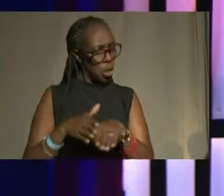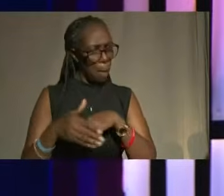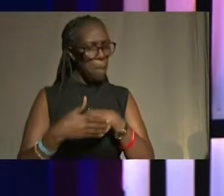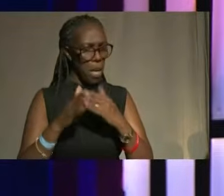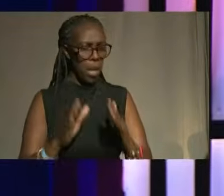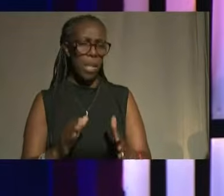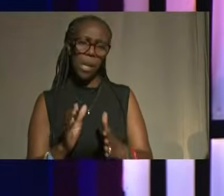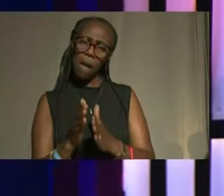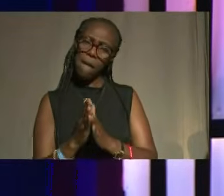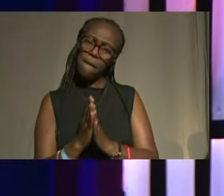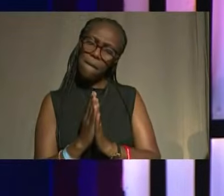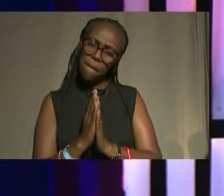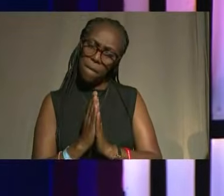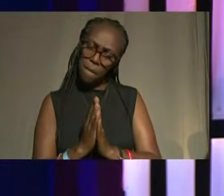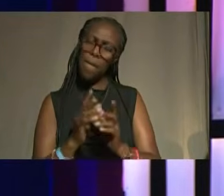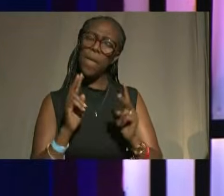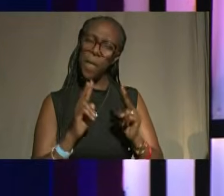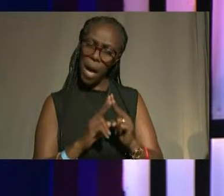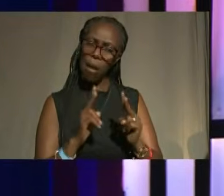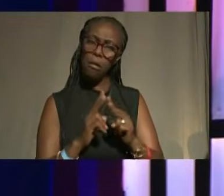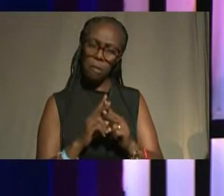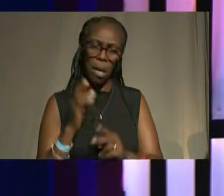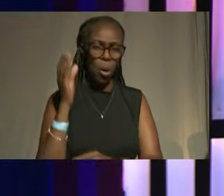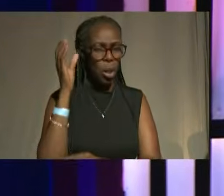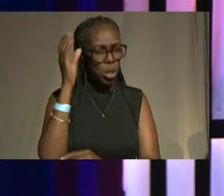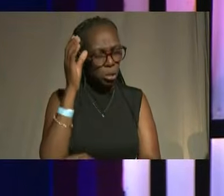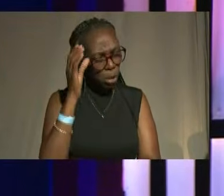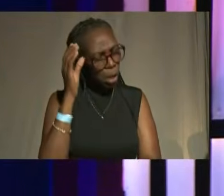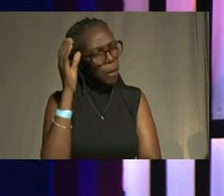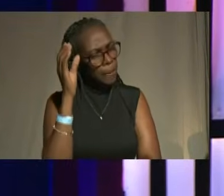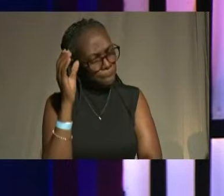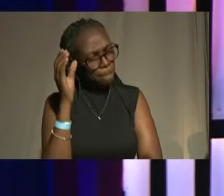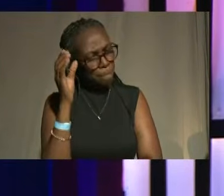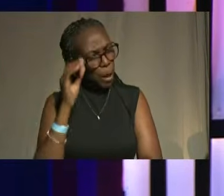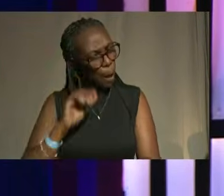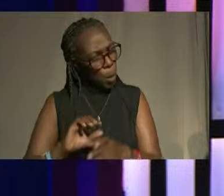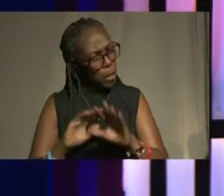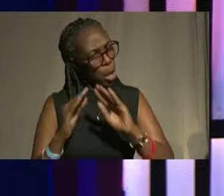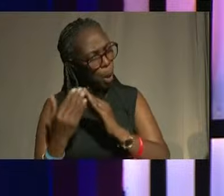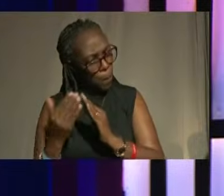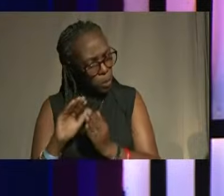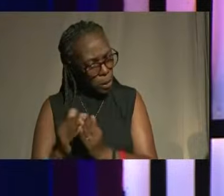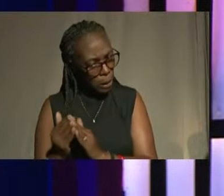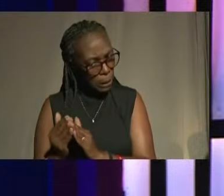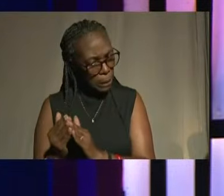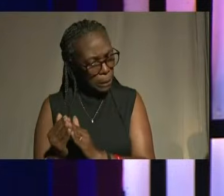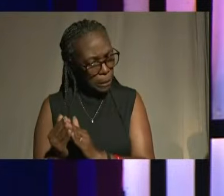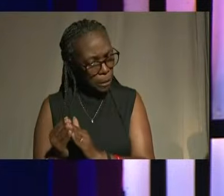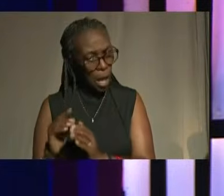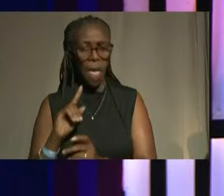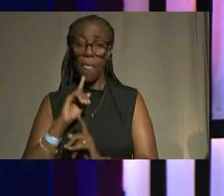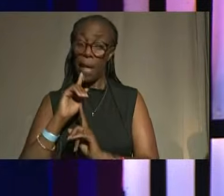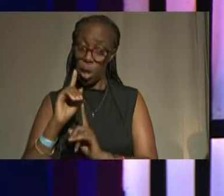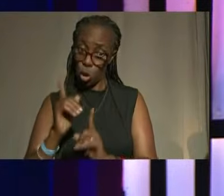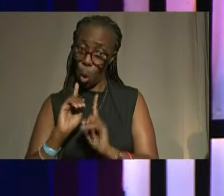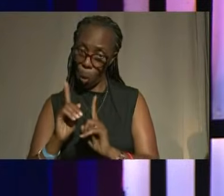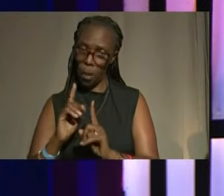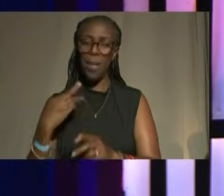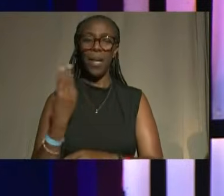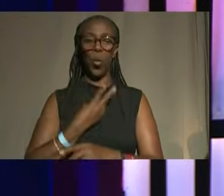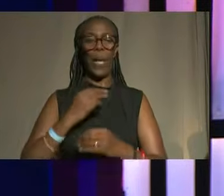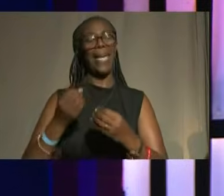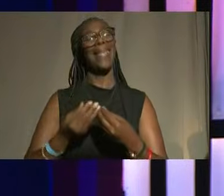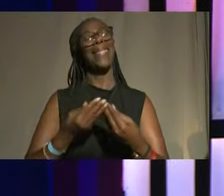communities, and by extension, Jamaica. They talk, we deliver. We have delivered the lowest unemployment, the lowest